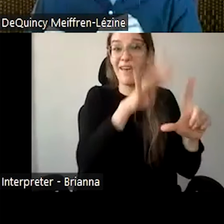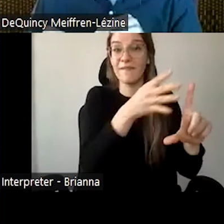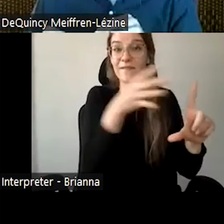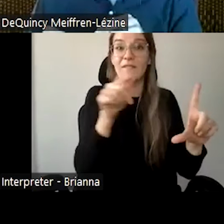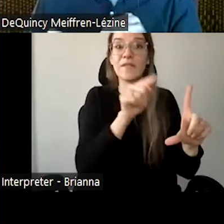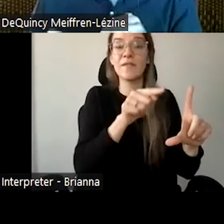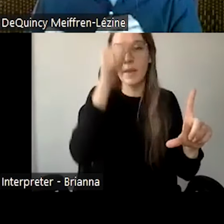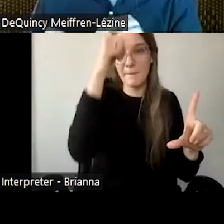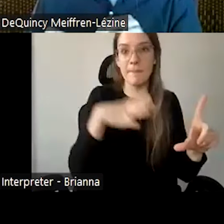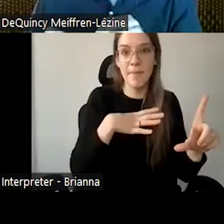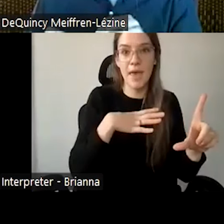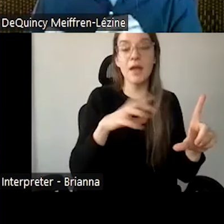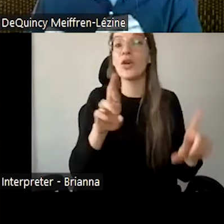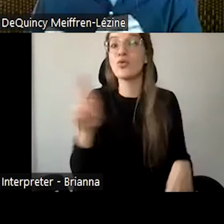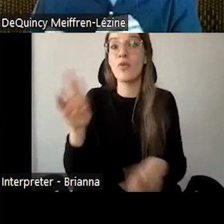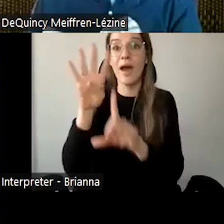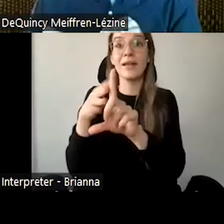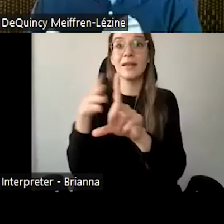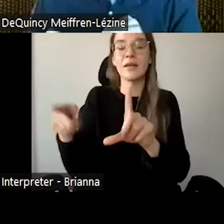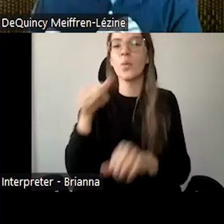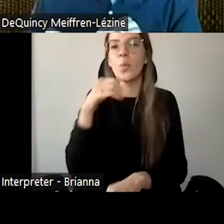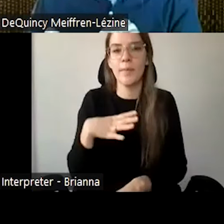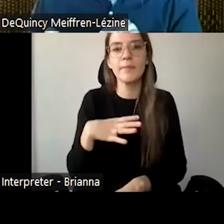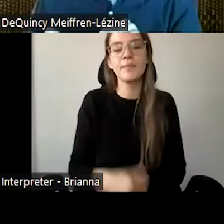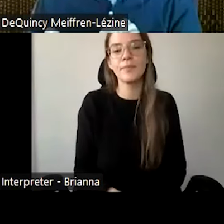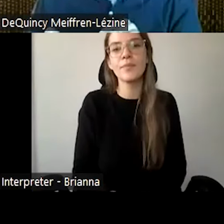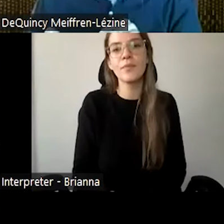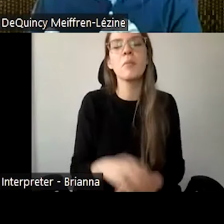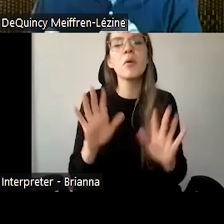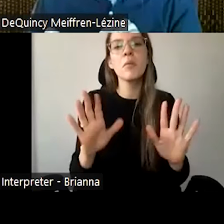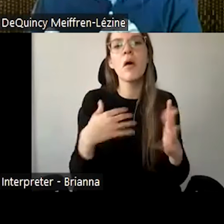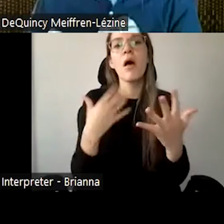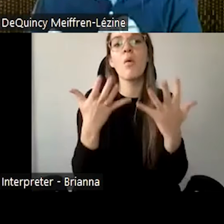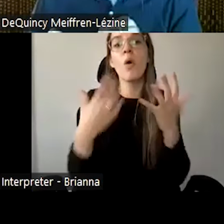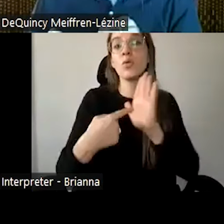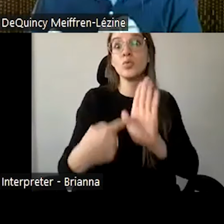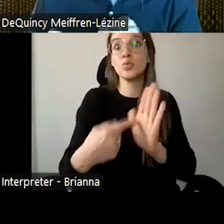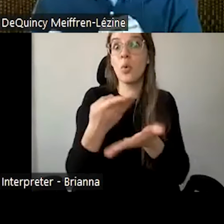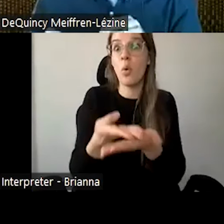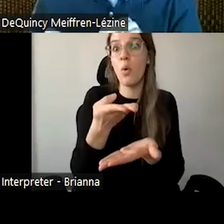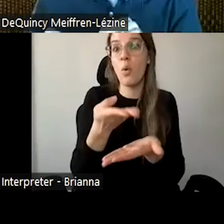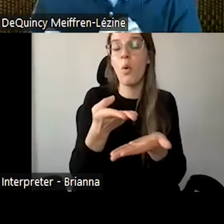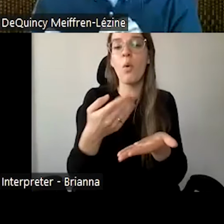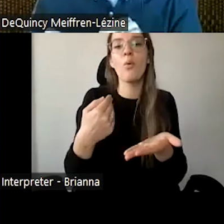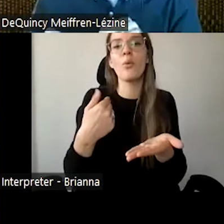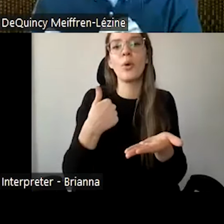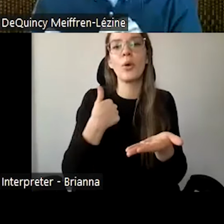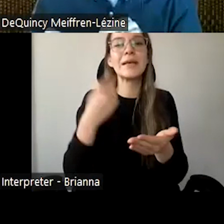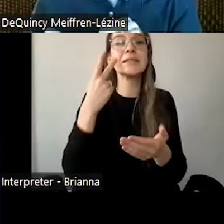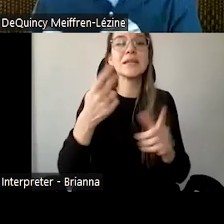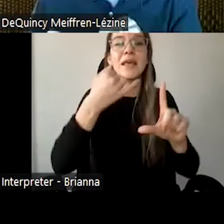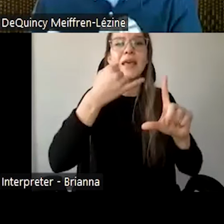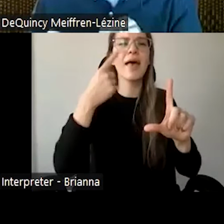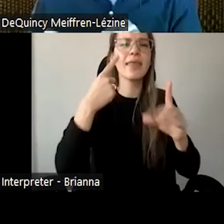for men and the right-hand side is for women. But what I wanted to show here is when we were looking at that line at